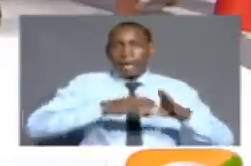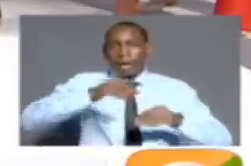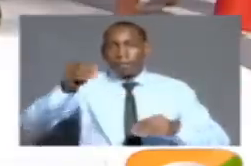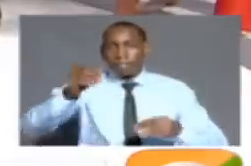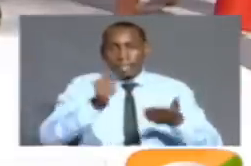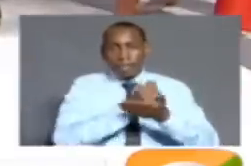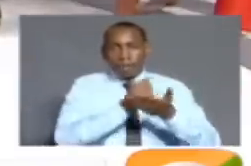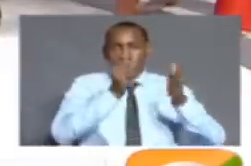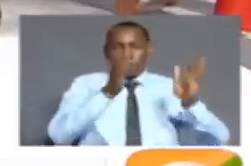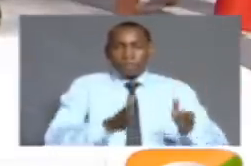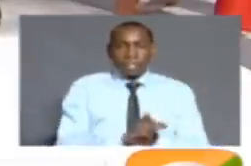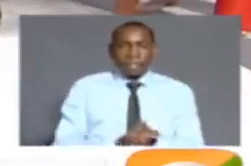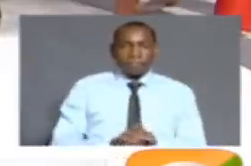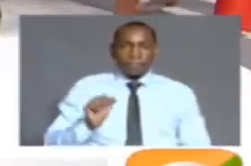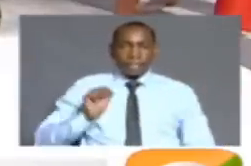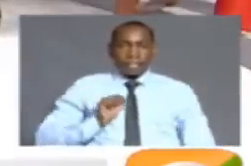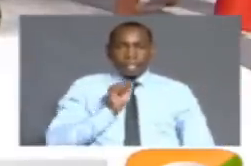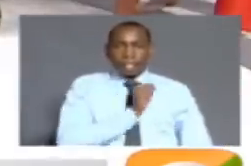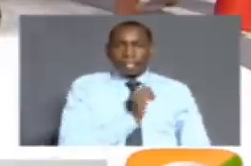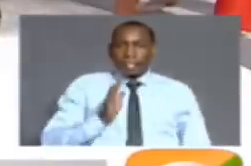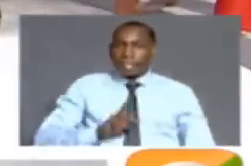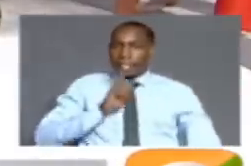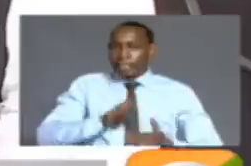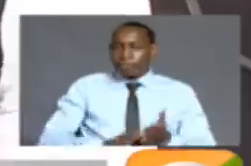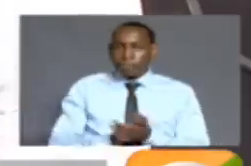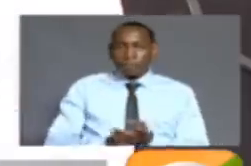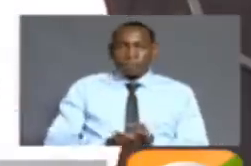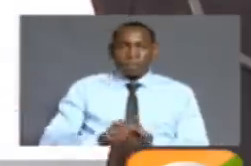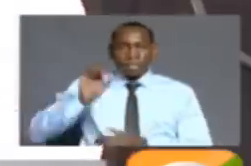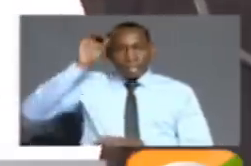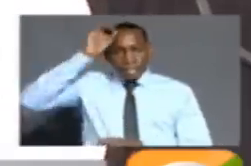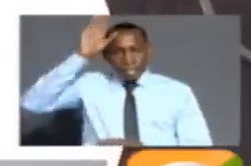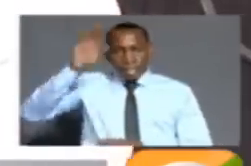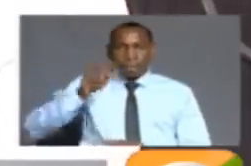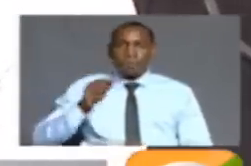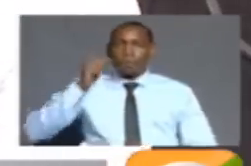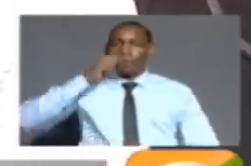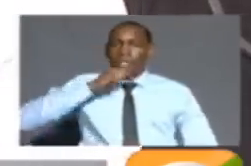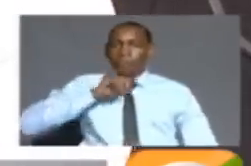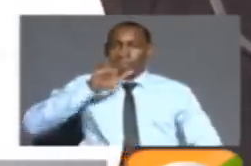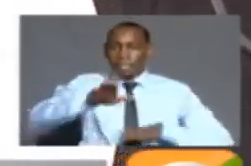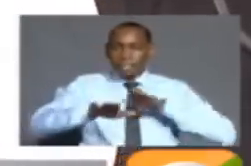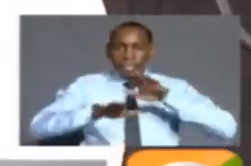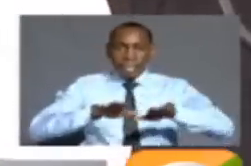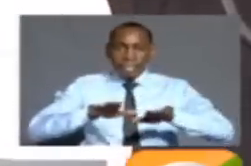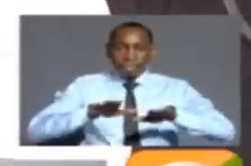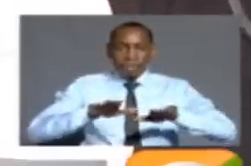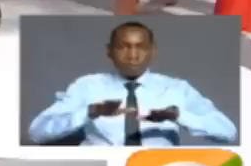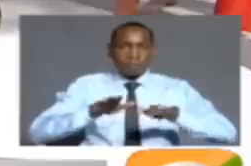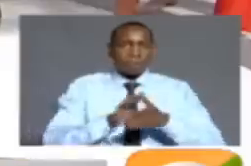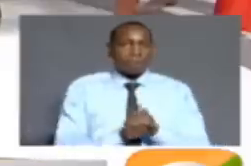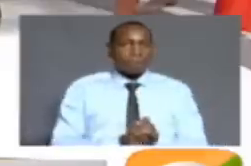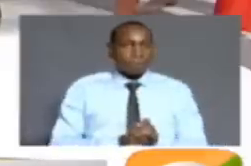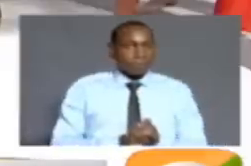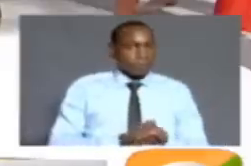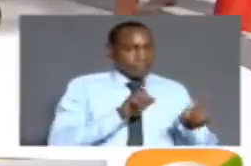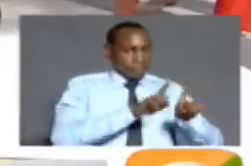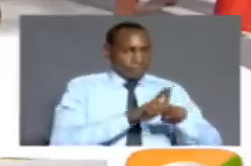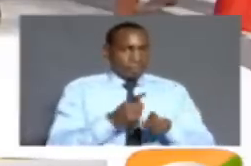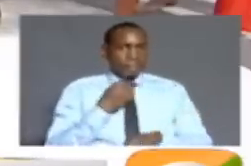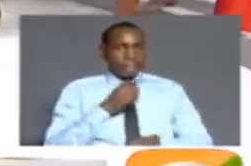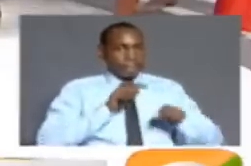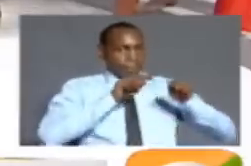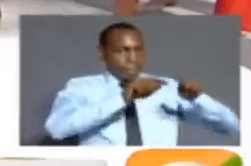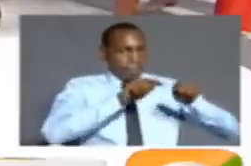Kihika says, it wasn't just Kiambu. I think Kitui County, now, Kirinyaga yes. County, mm-hmm. and one more. And let me tell you who to blame